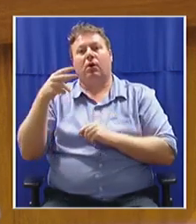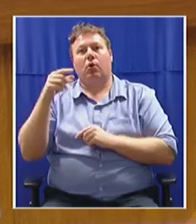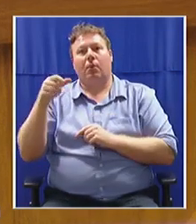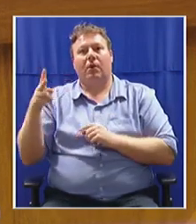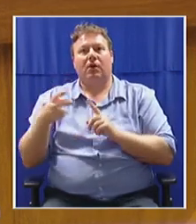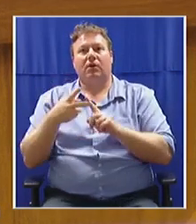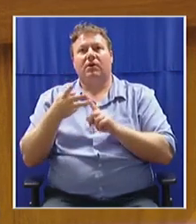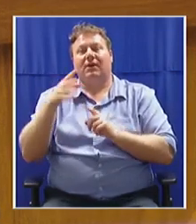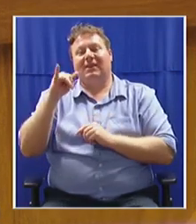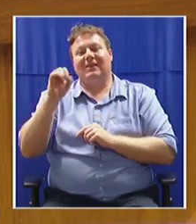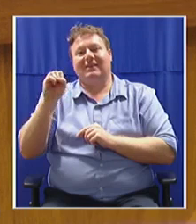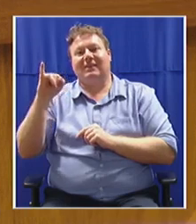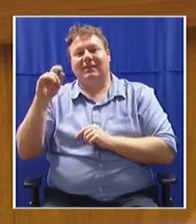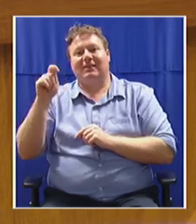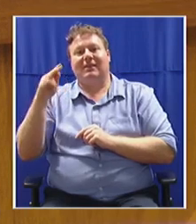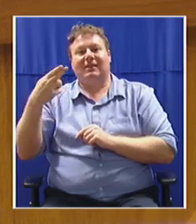Isitebe,